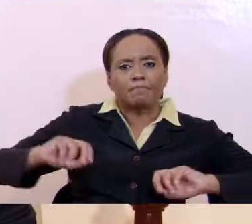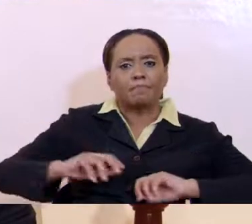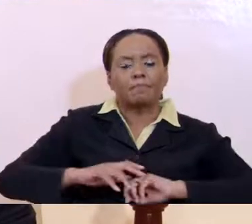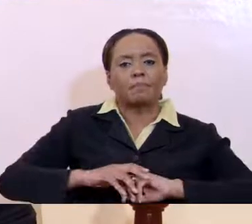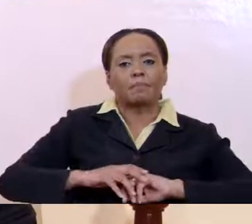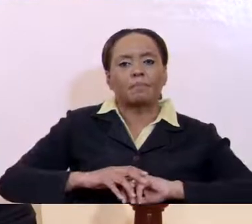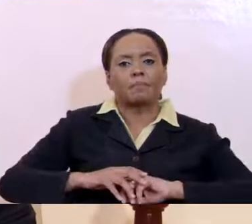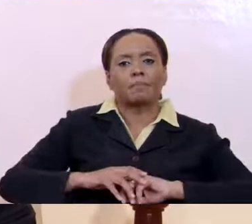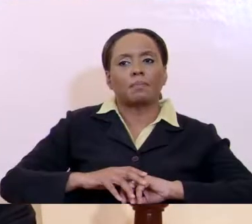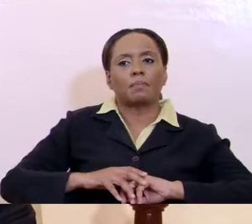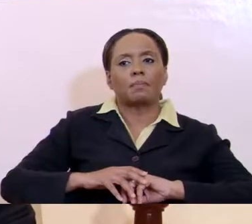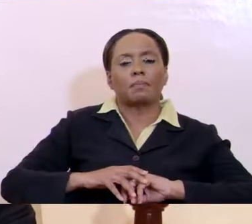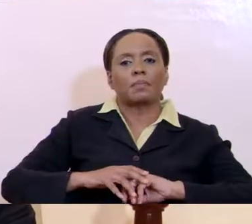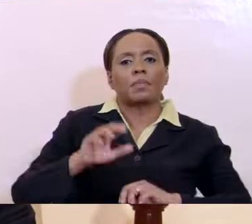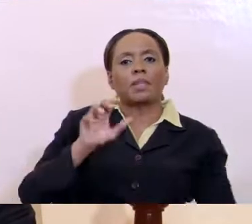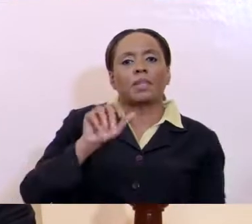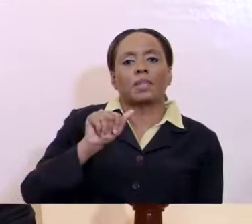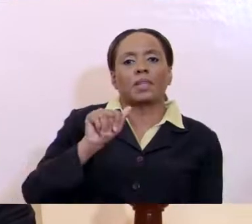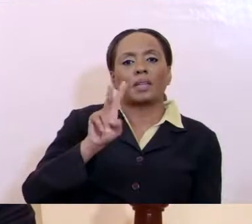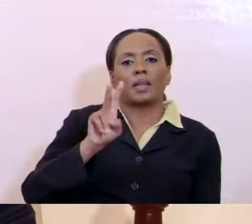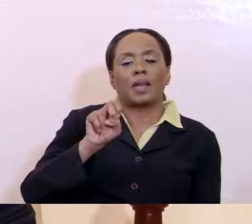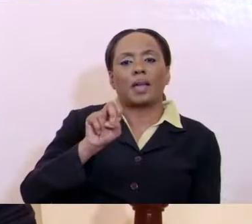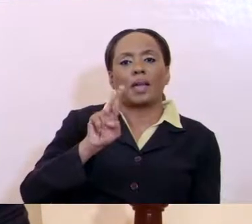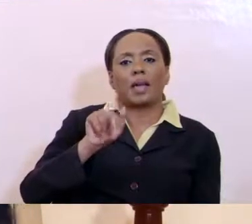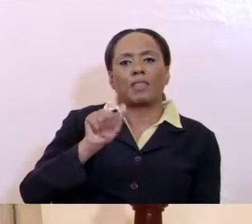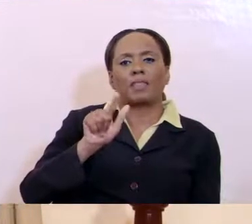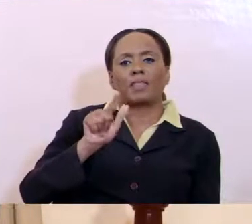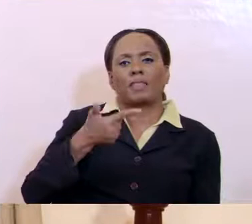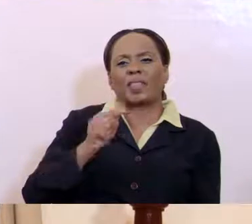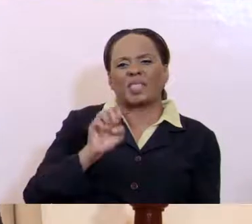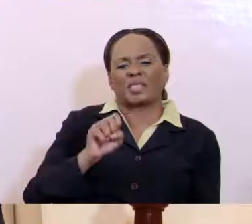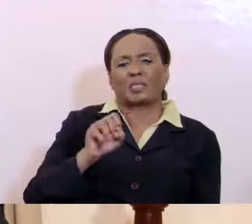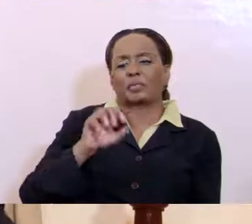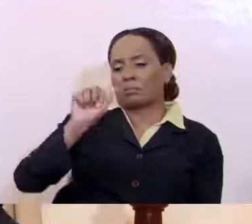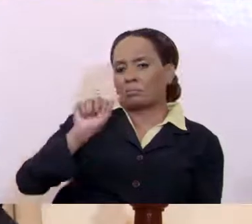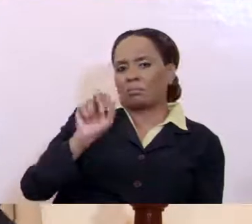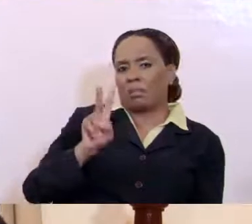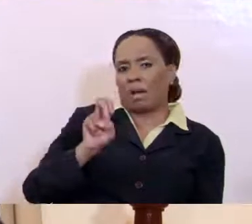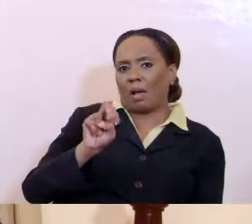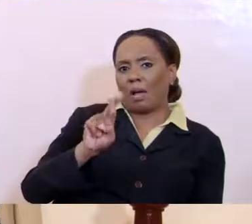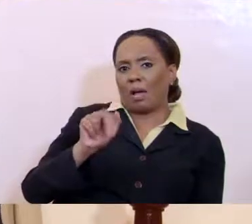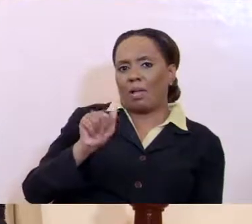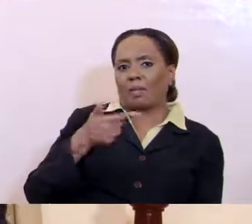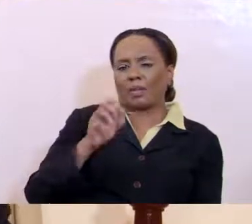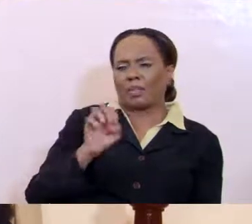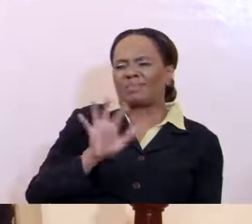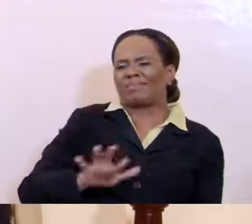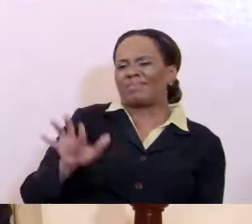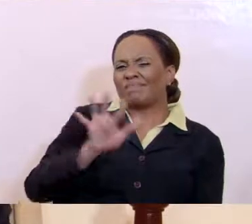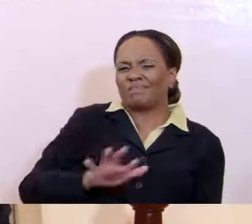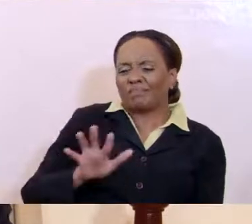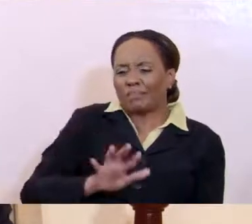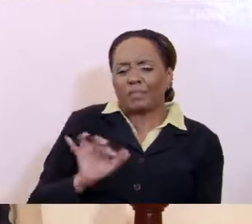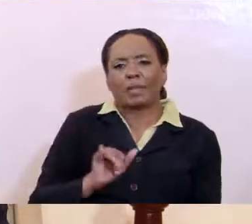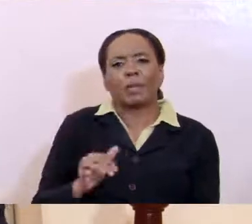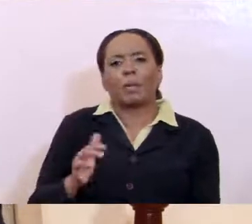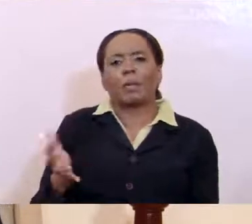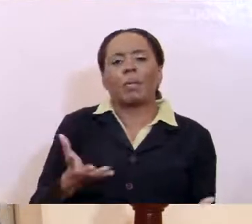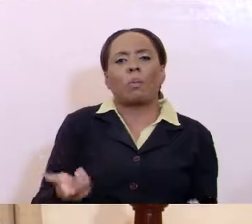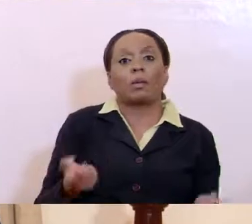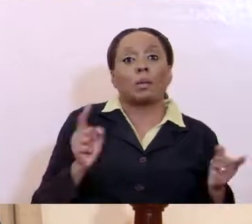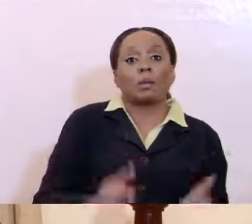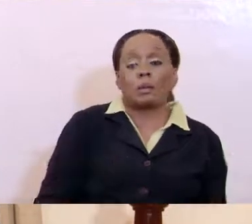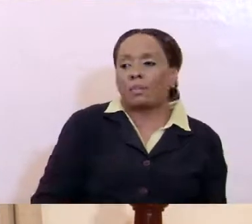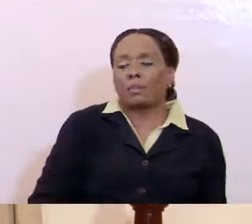we call the rolling average, 7-day rolling average, and that gives us a sense as to what is happening, where is this epidemic going. And when we